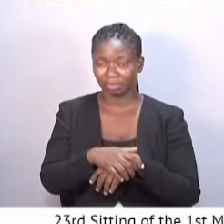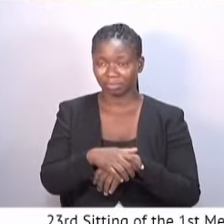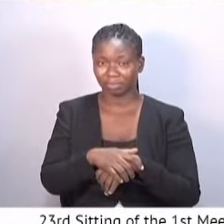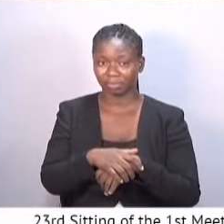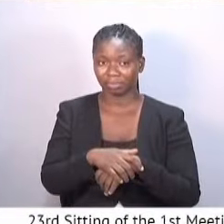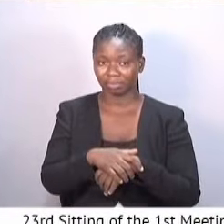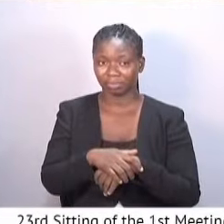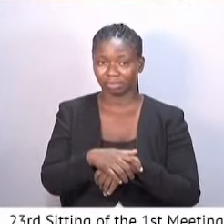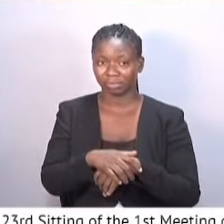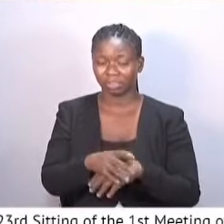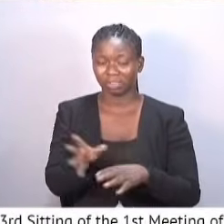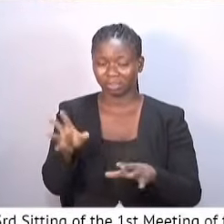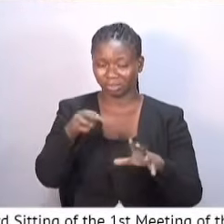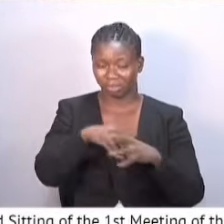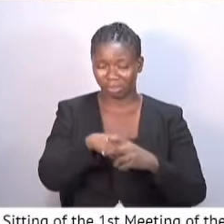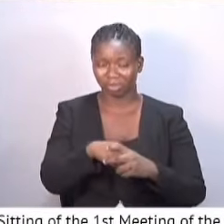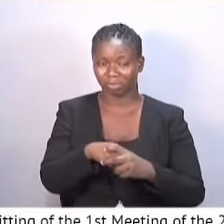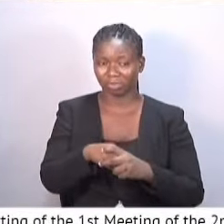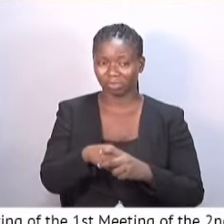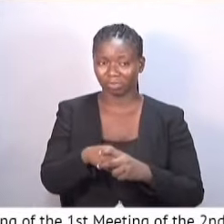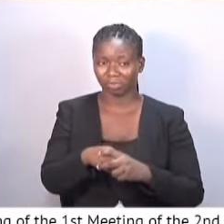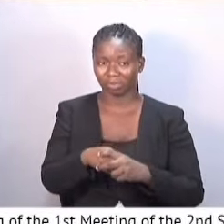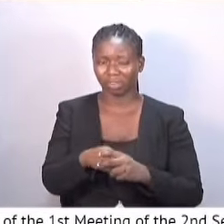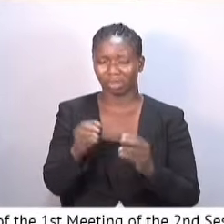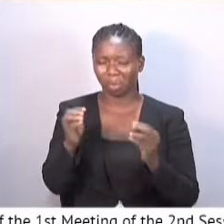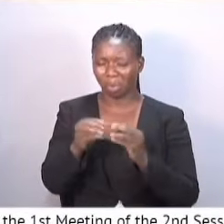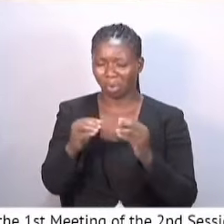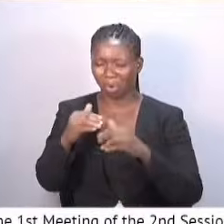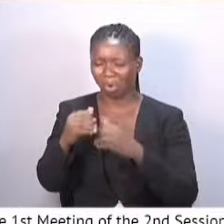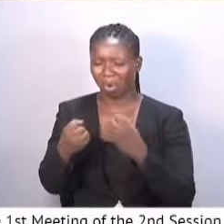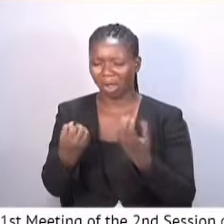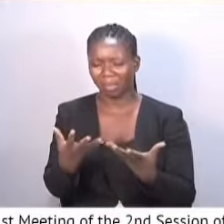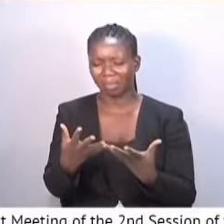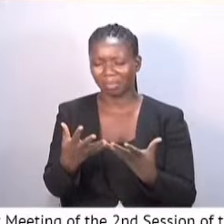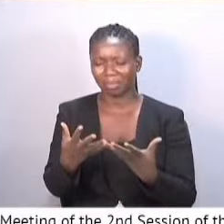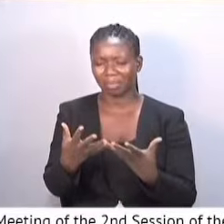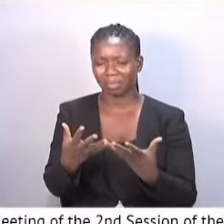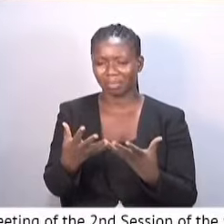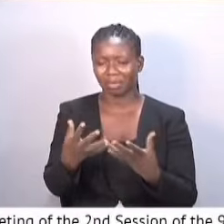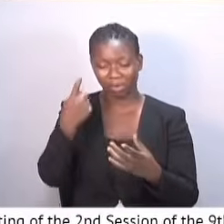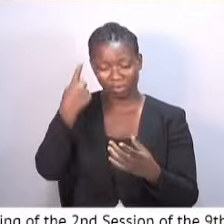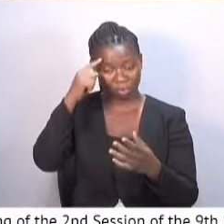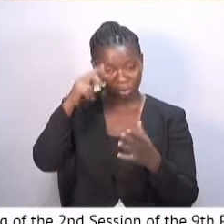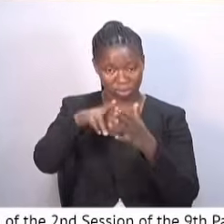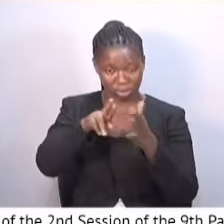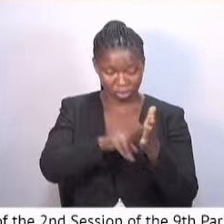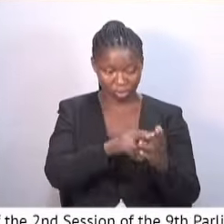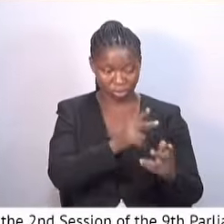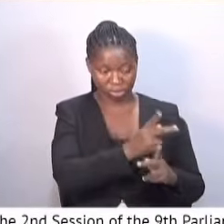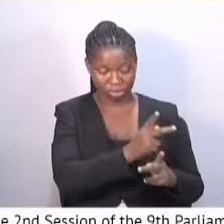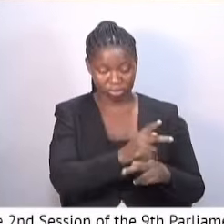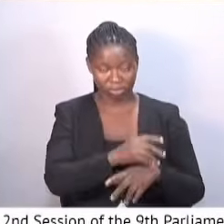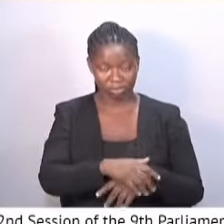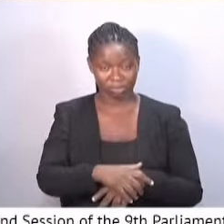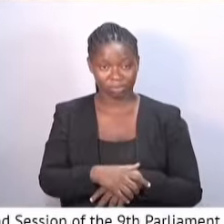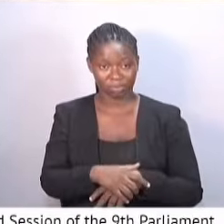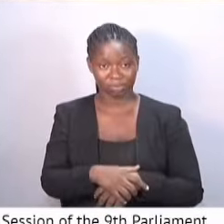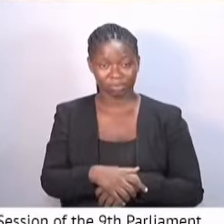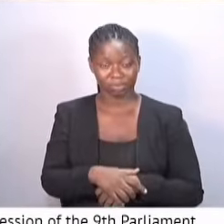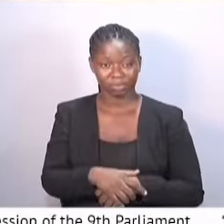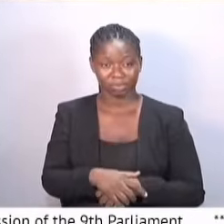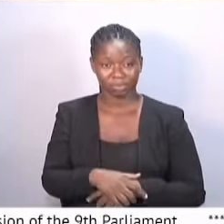which is part of what he described as a lot of progress for our records?